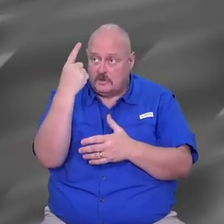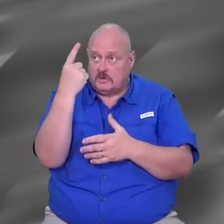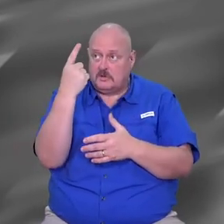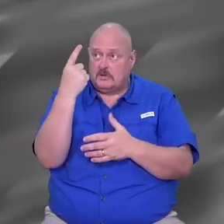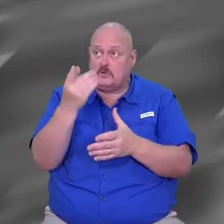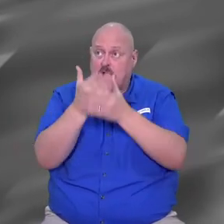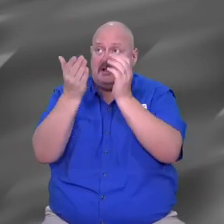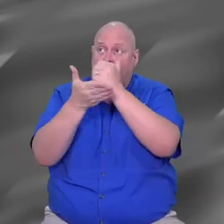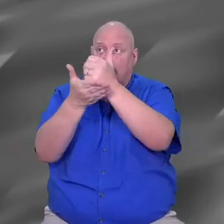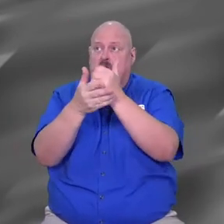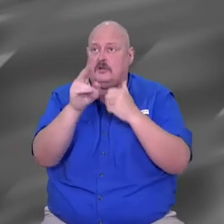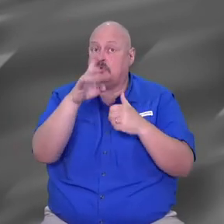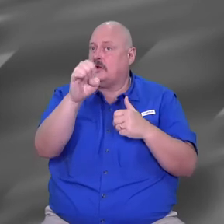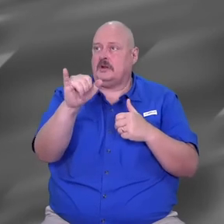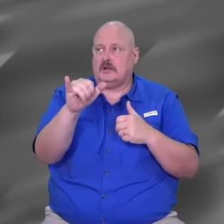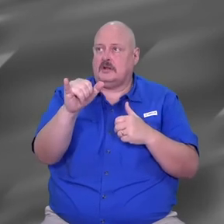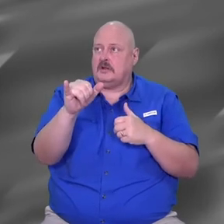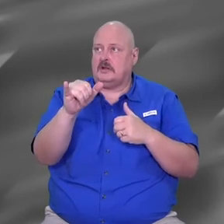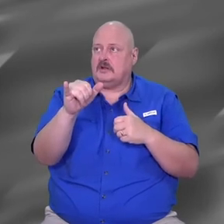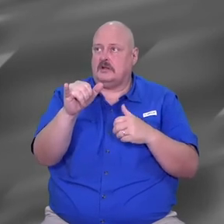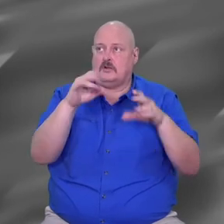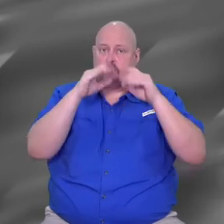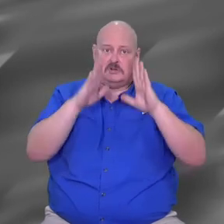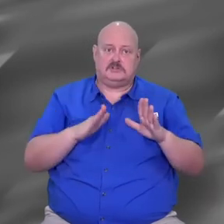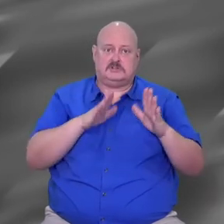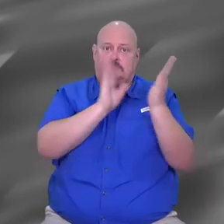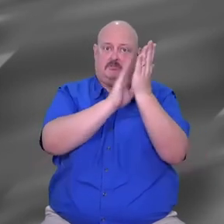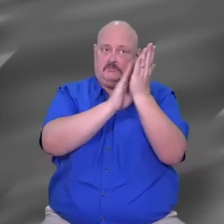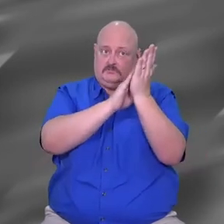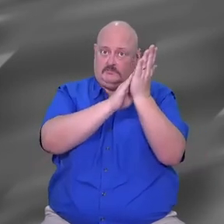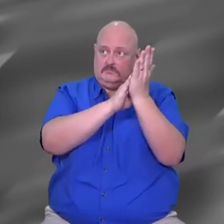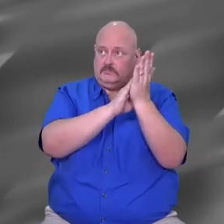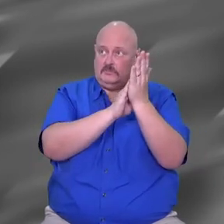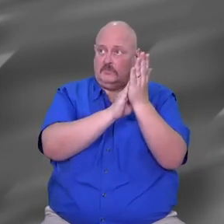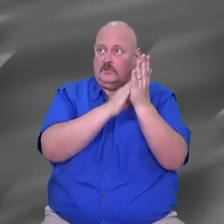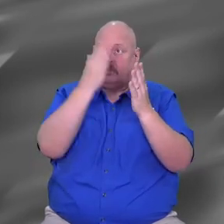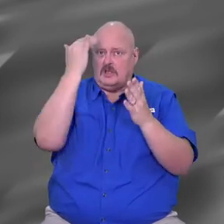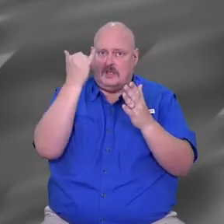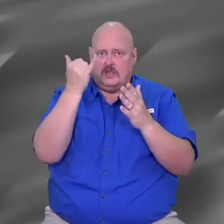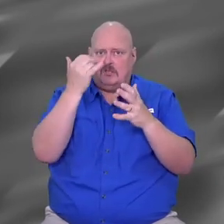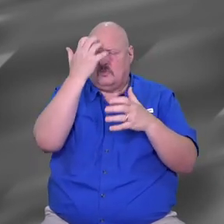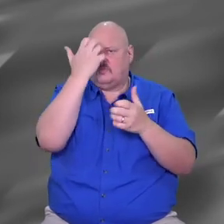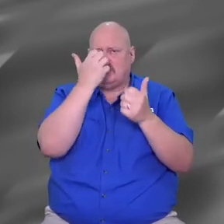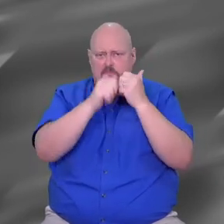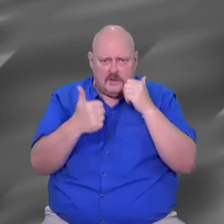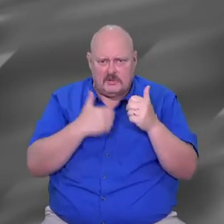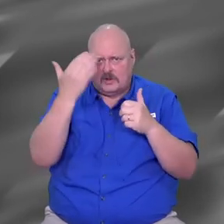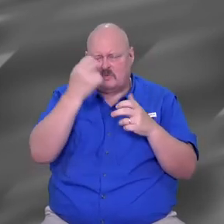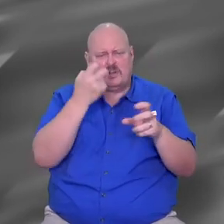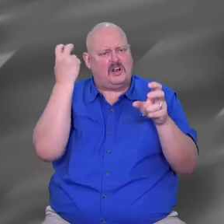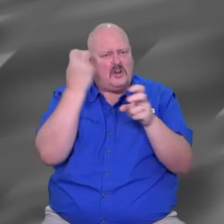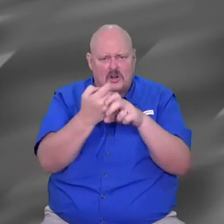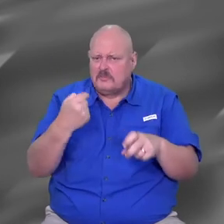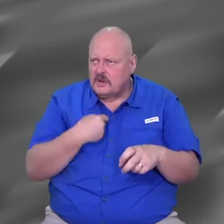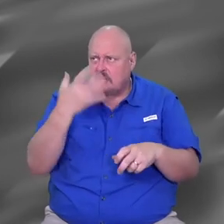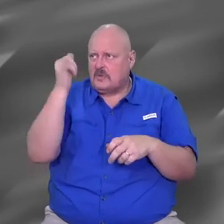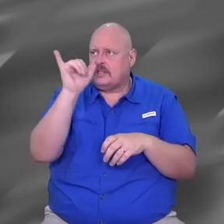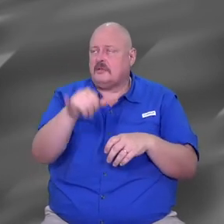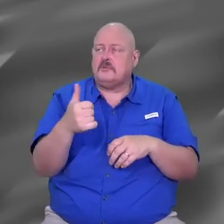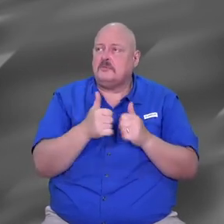intervenes is rarely the receiver of accolades, correct? Why would you be so mean to me? Why would you be so harsh with me? Why would you be so this